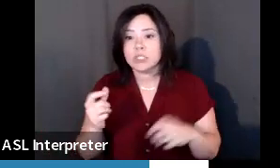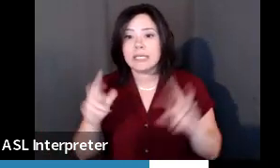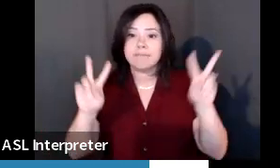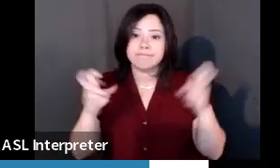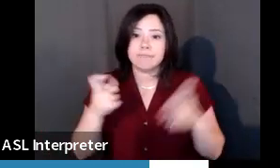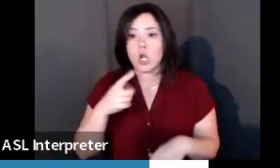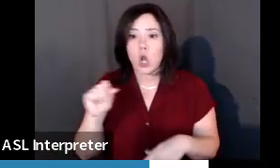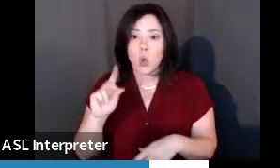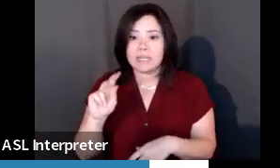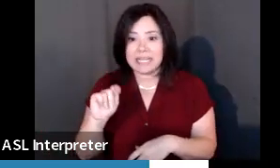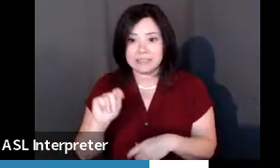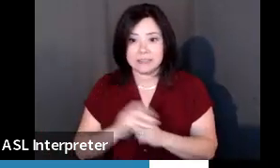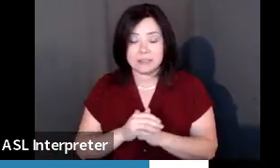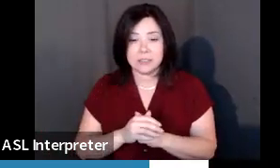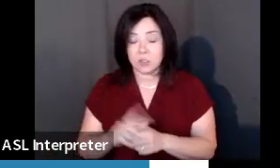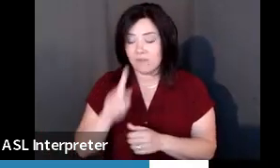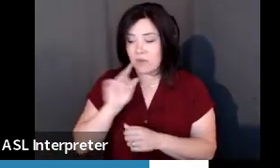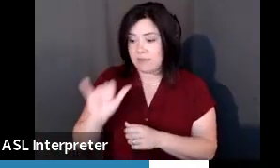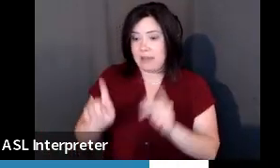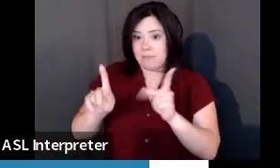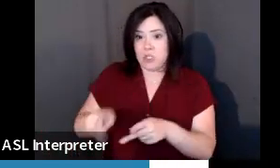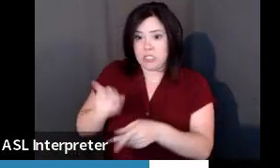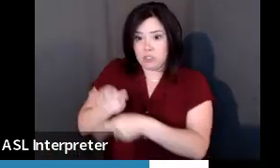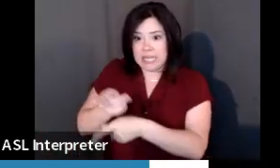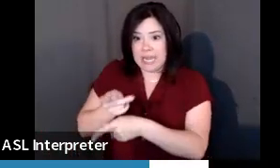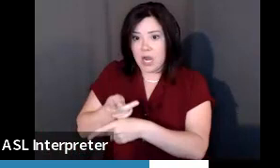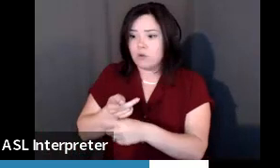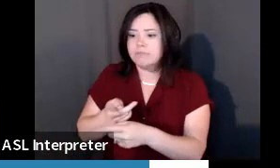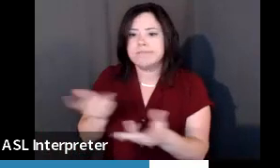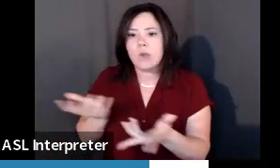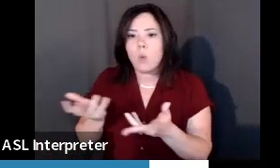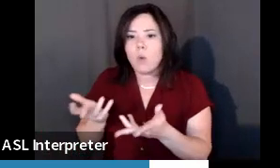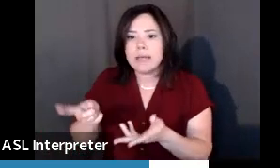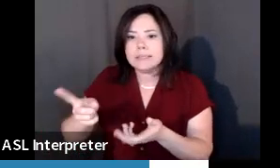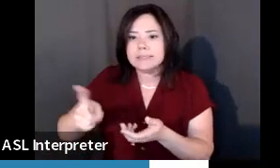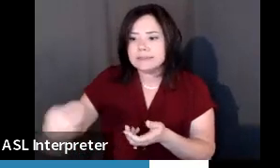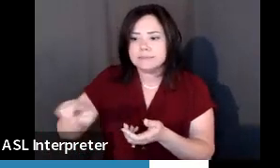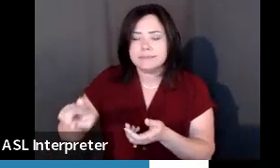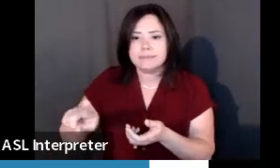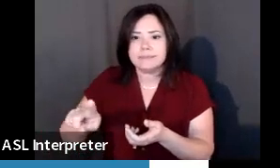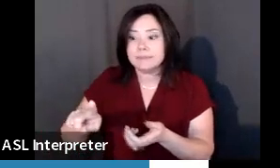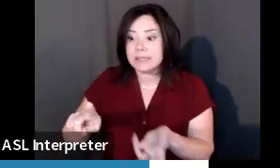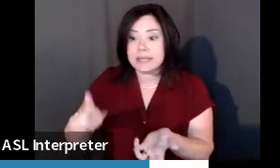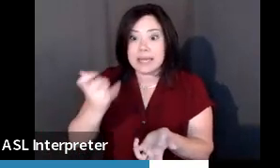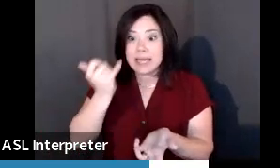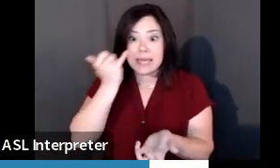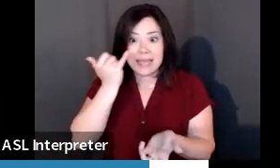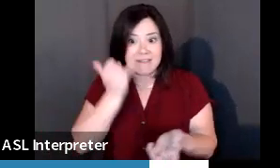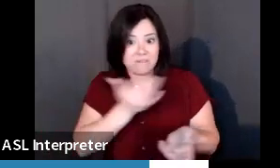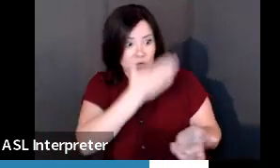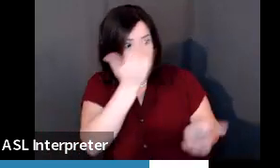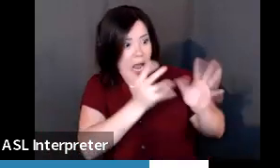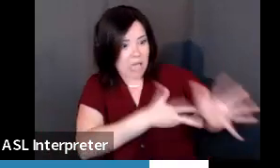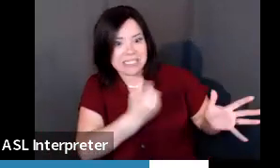So for that individual that you are caring for, what are some things that would be super difficult to live